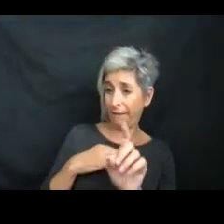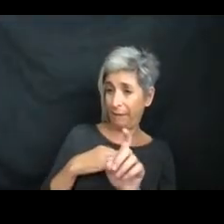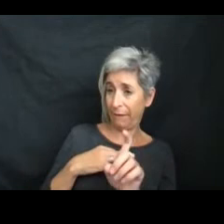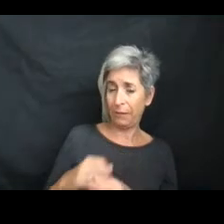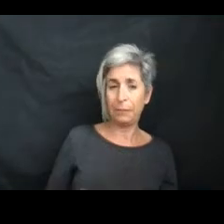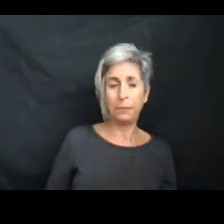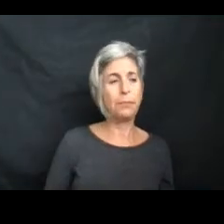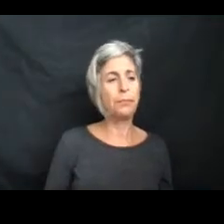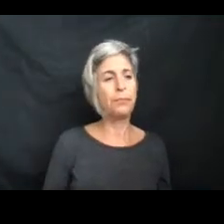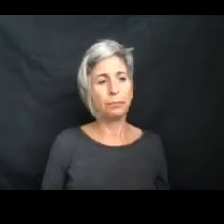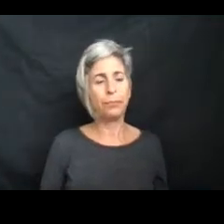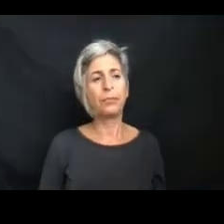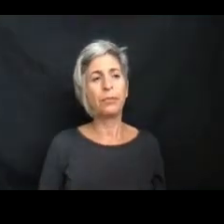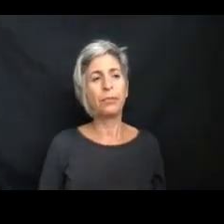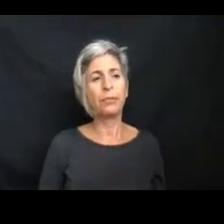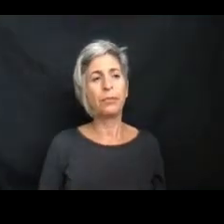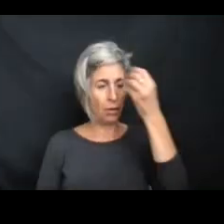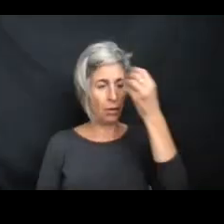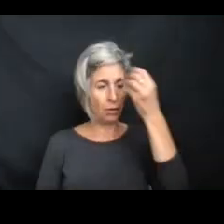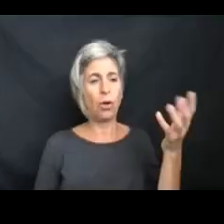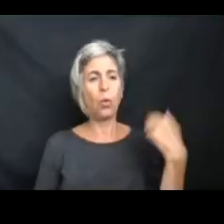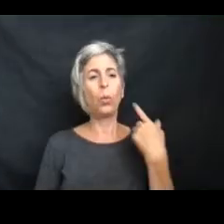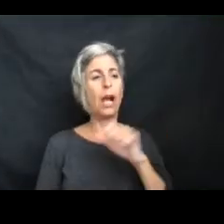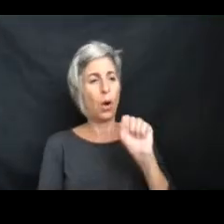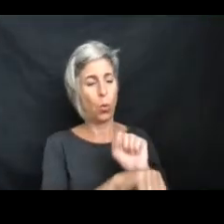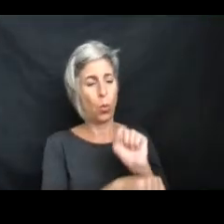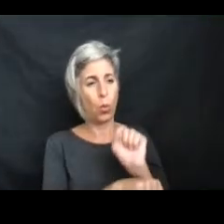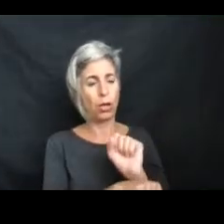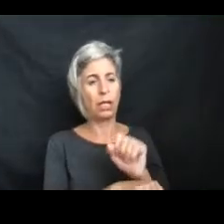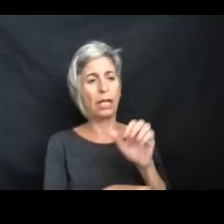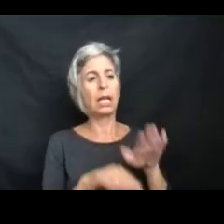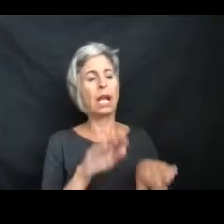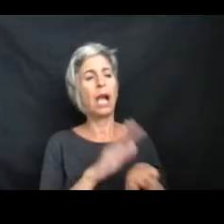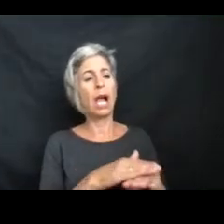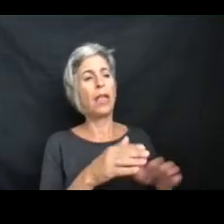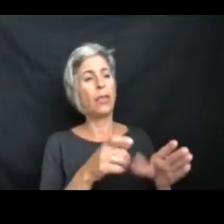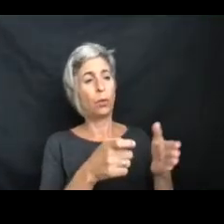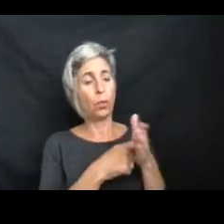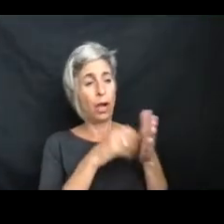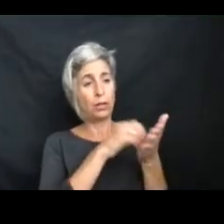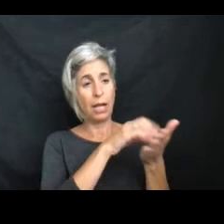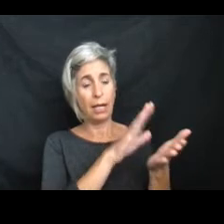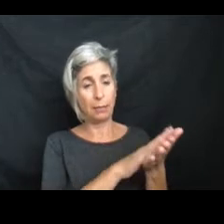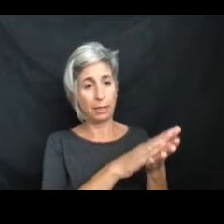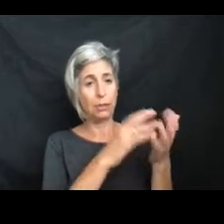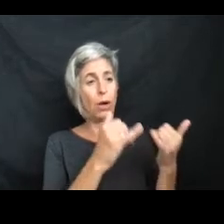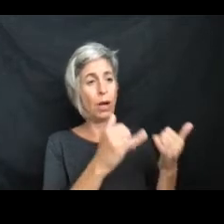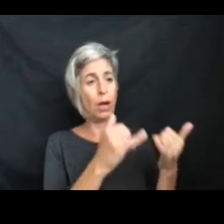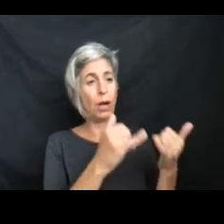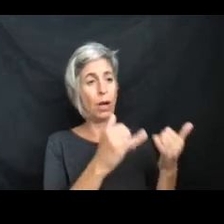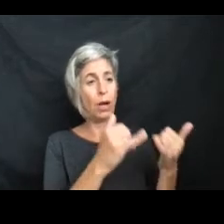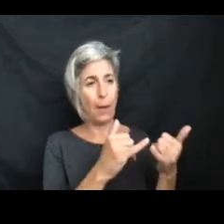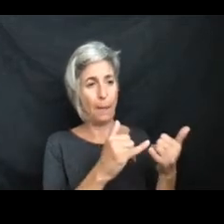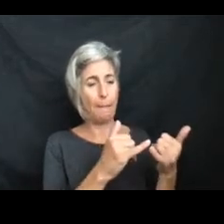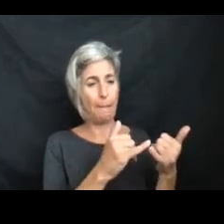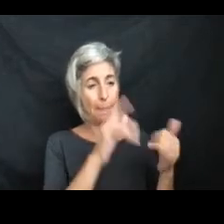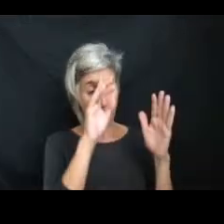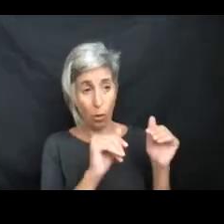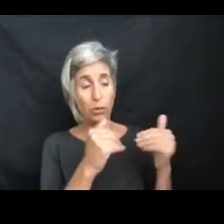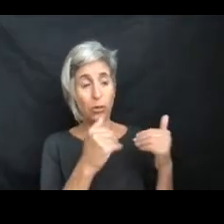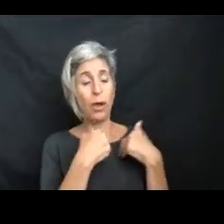Okay. Well, I just want to know, we are working on the required documents at this time and hope to have